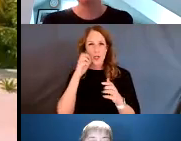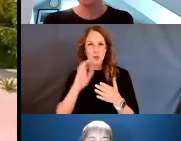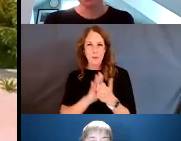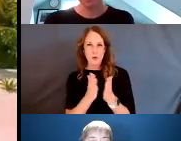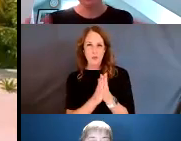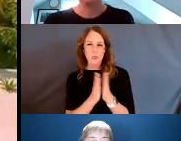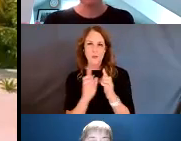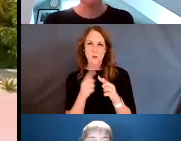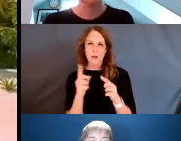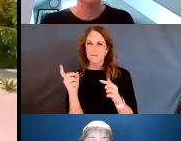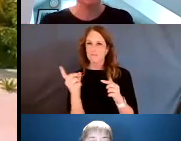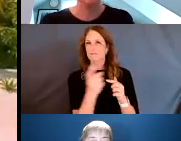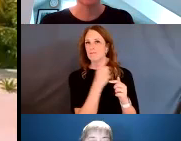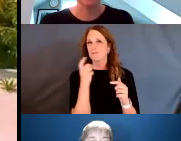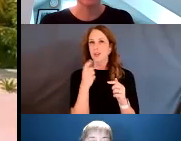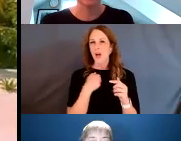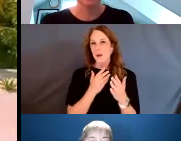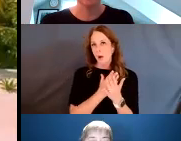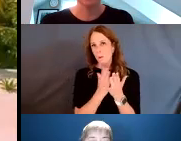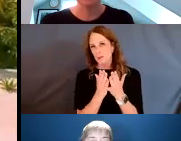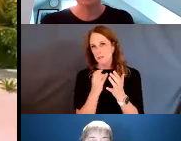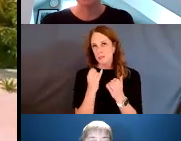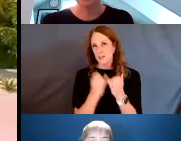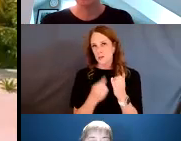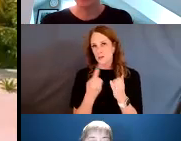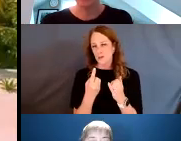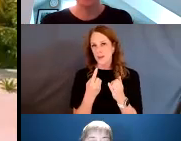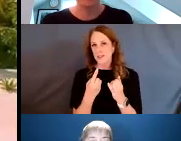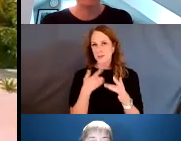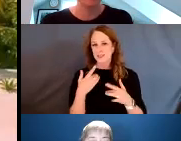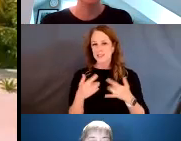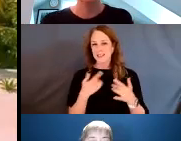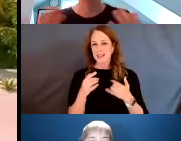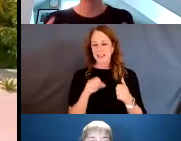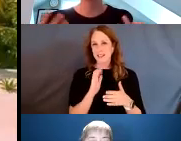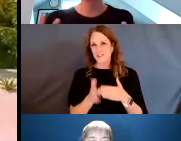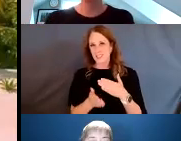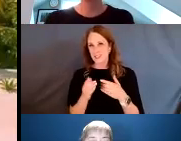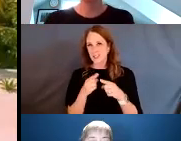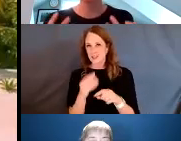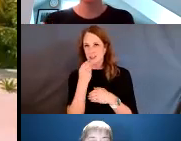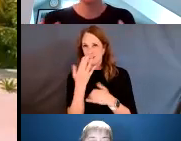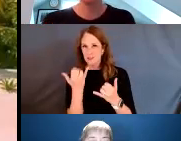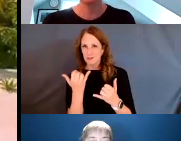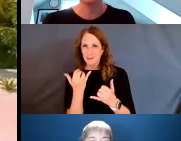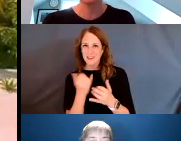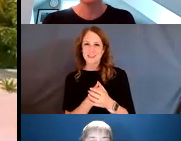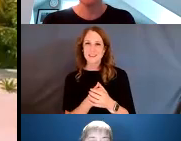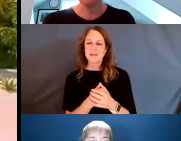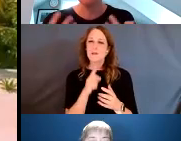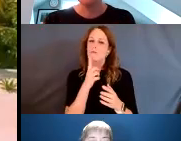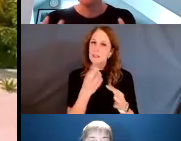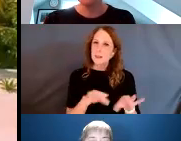And I'm almost done with one, so I'm going to finish it today. So I'm really excited after this. I get to finish my audiobook at lunch. So I think things like that are really